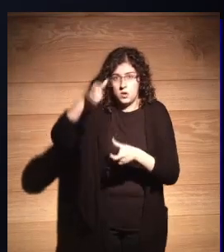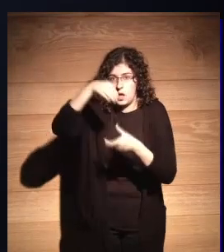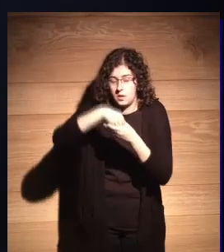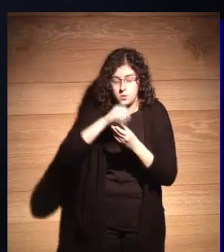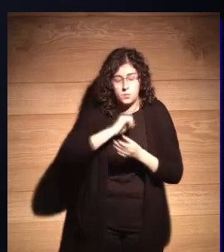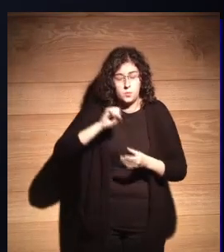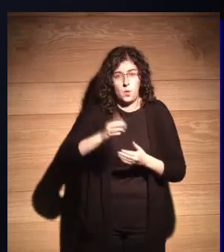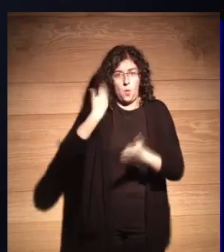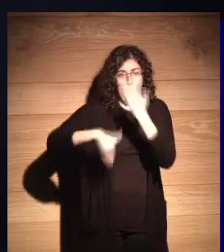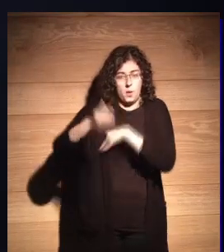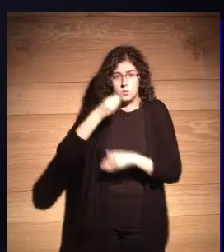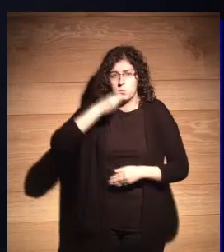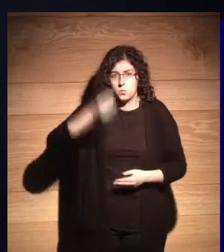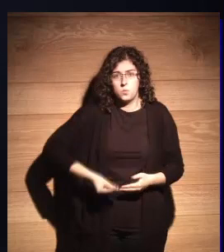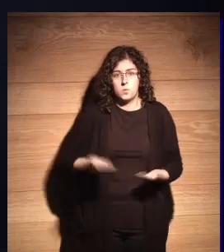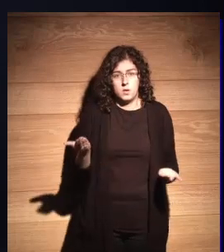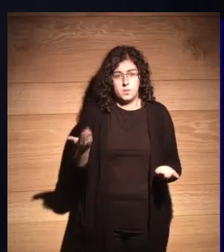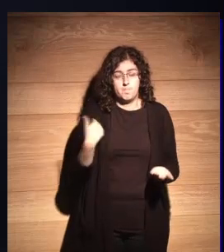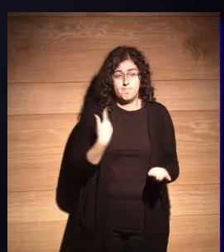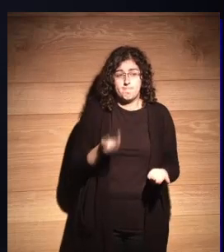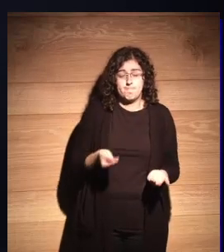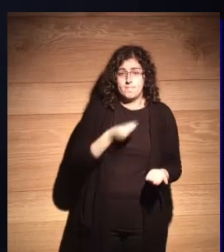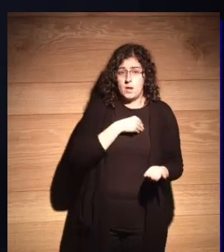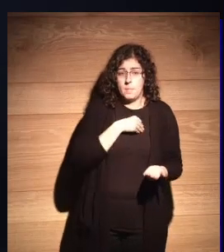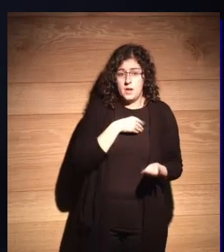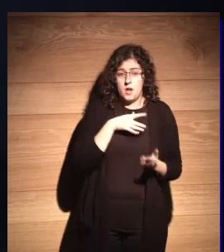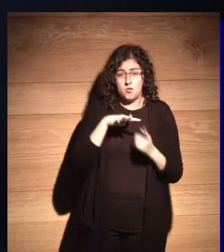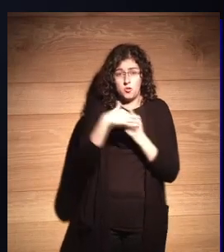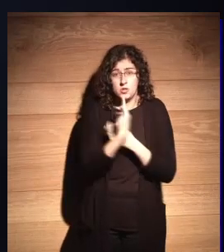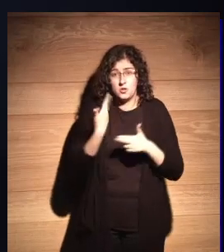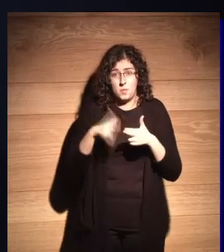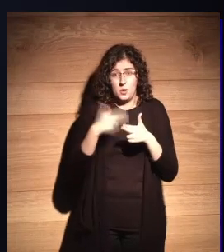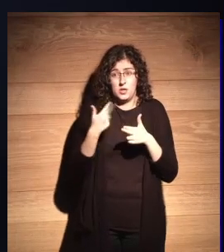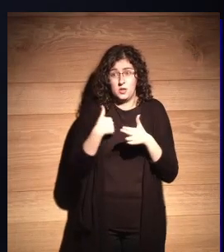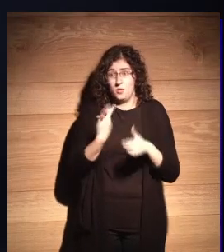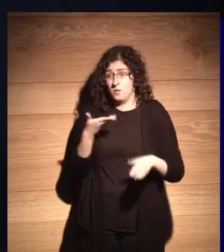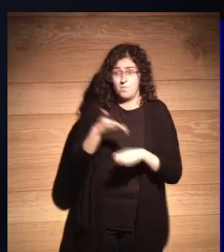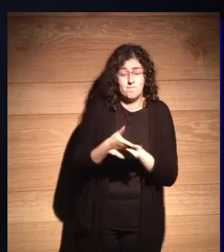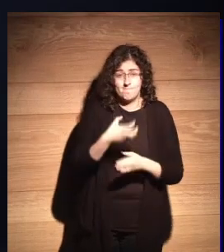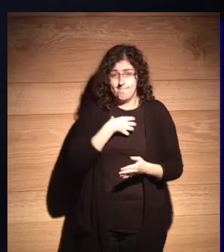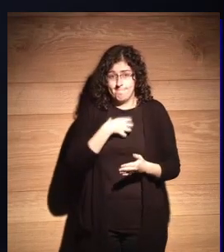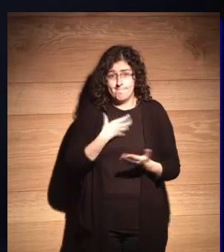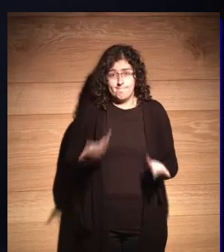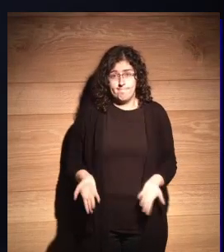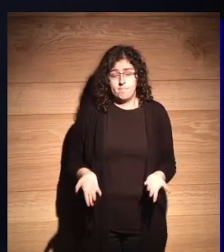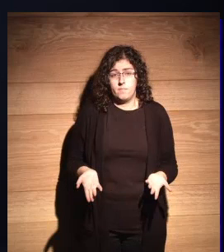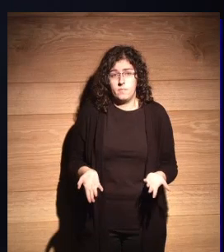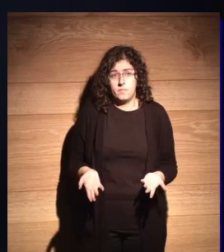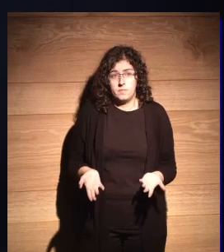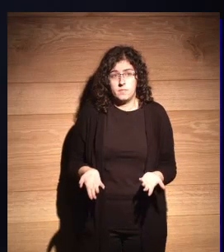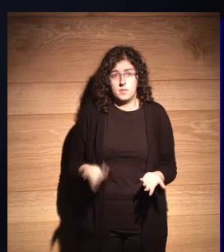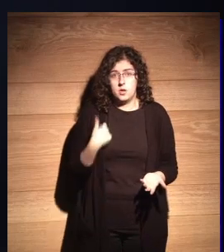but there's this political situation, and it's just a political hot potato. So one day,